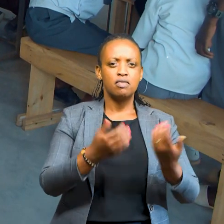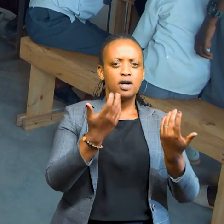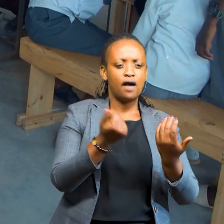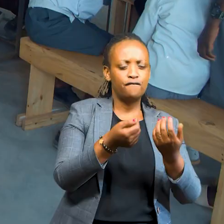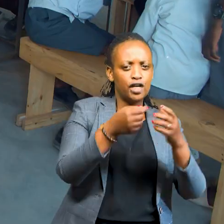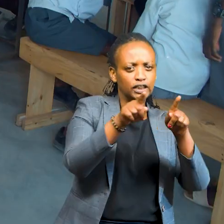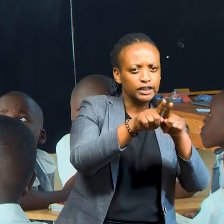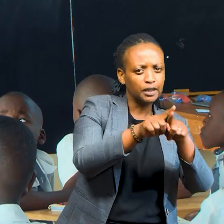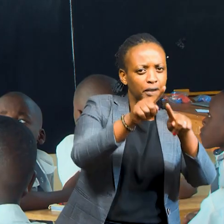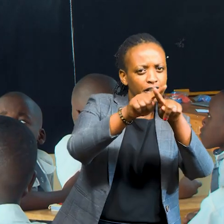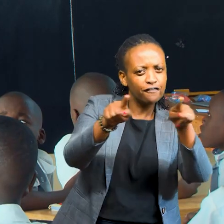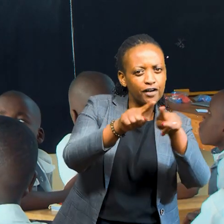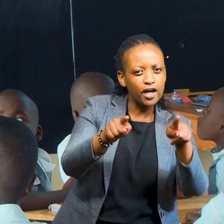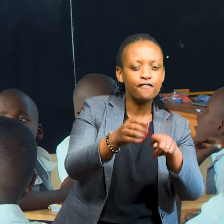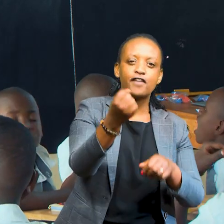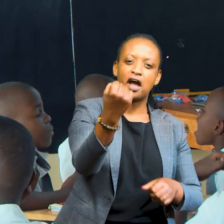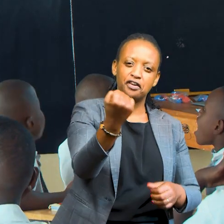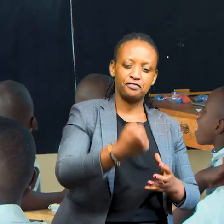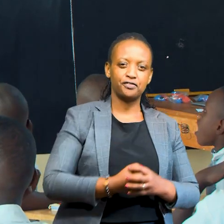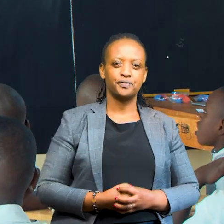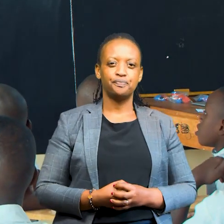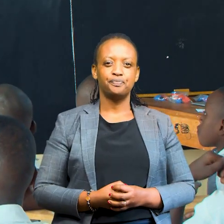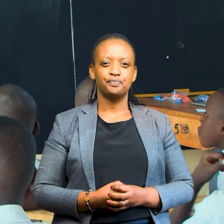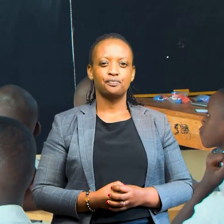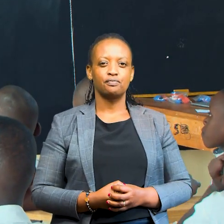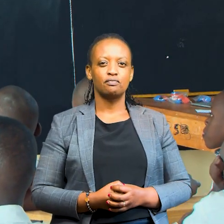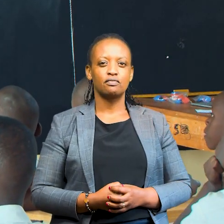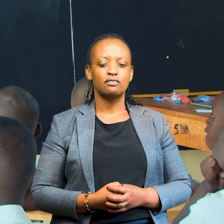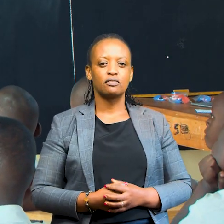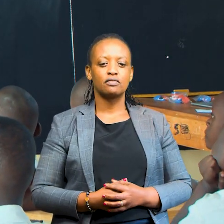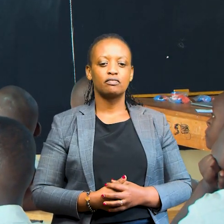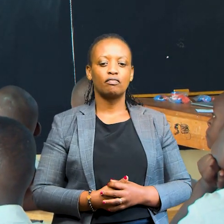The common difference is 5.